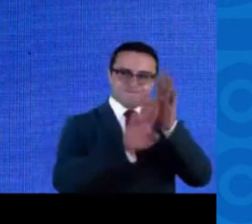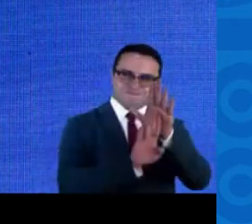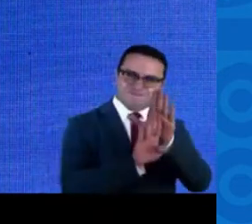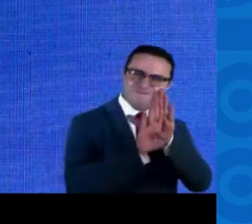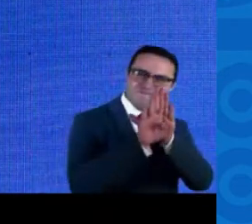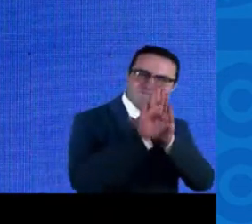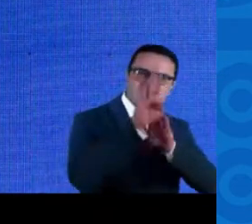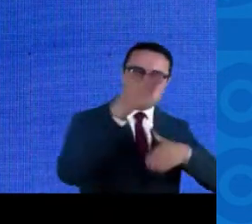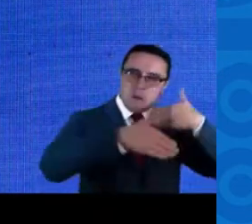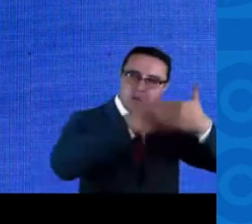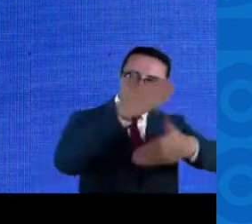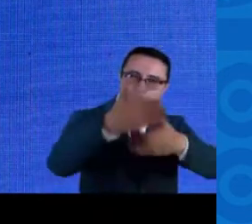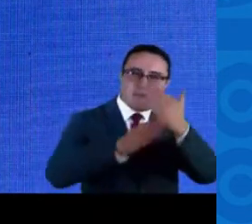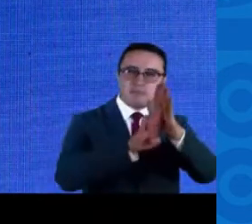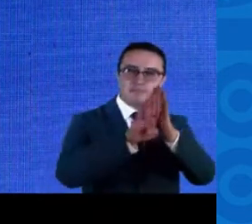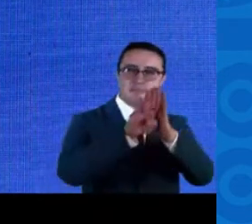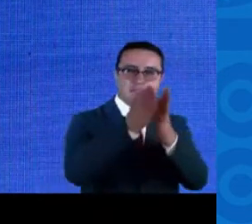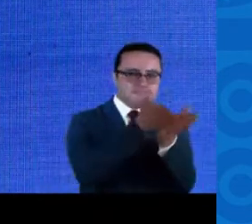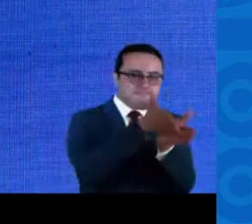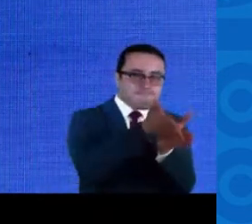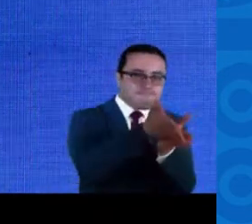leads to sustainable growth,